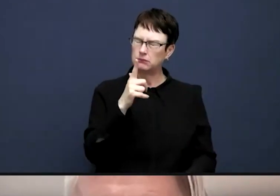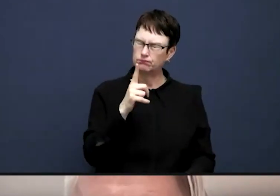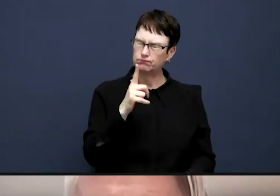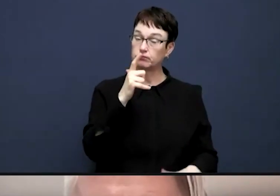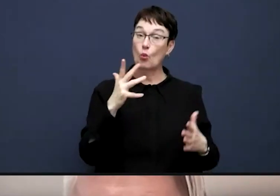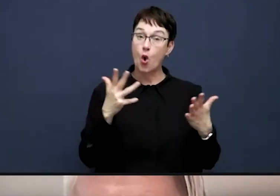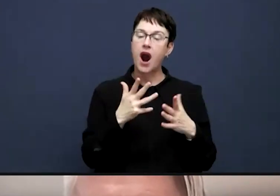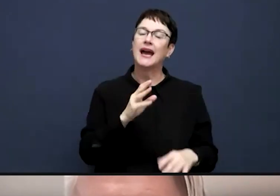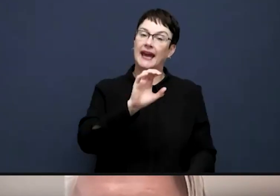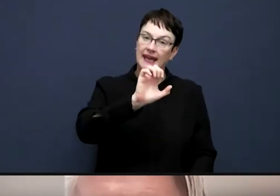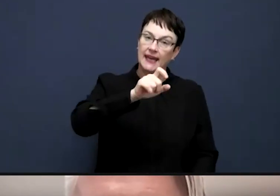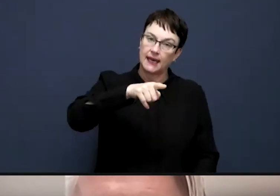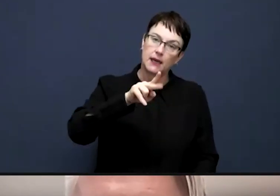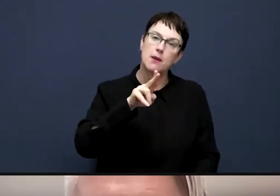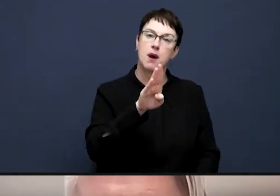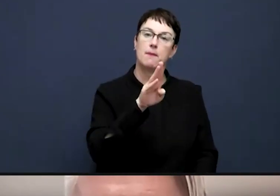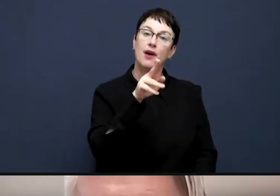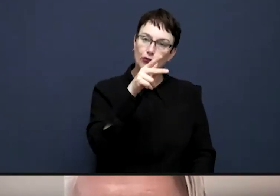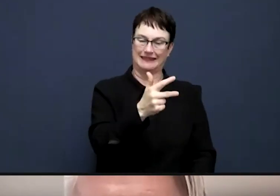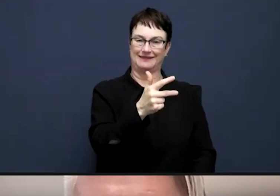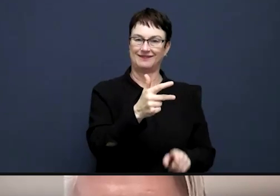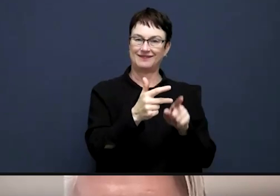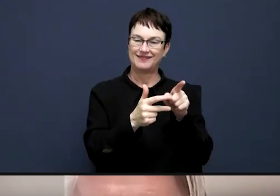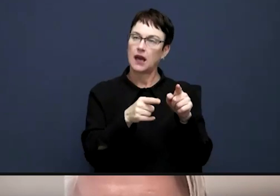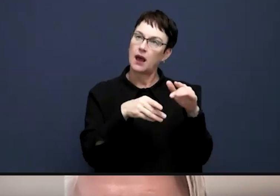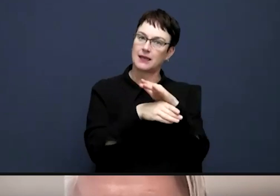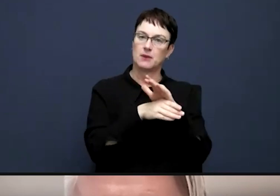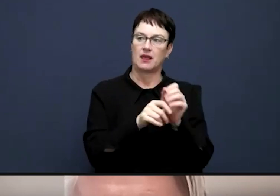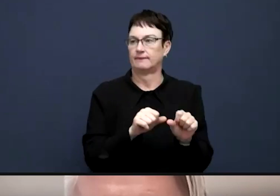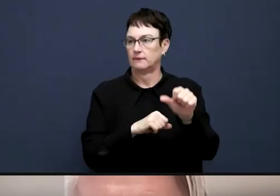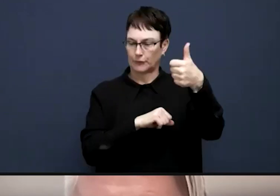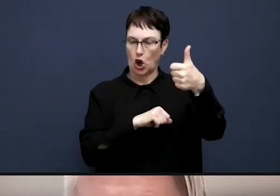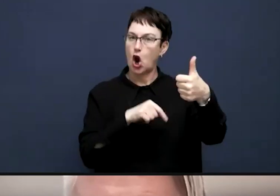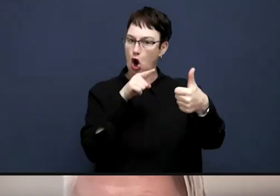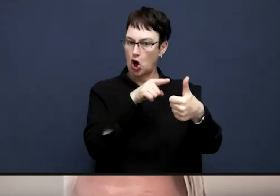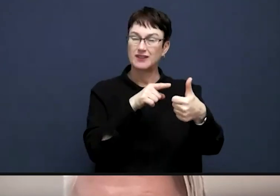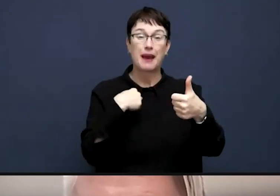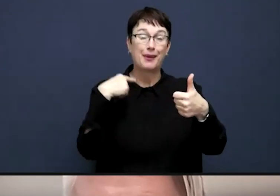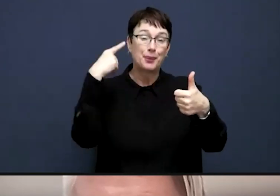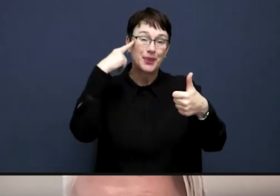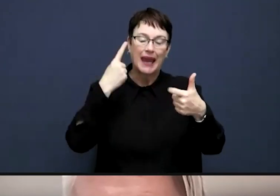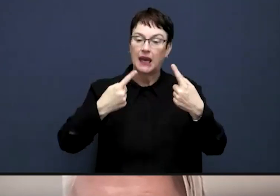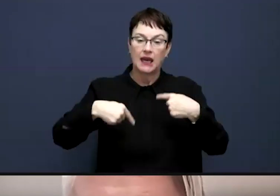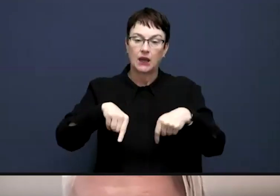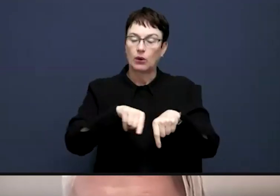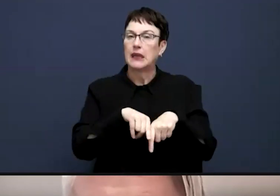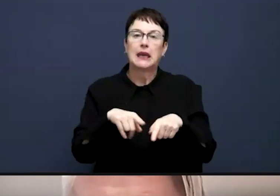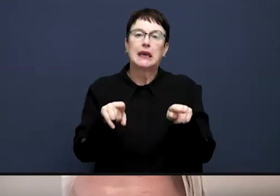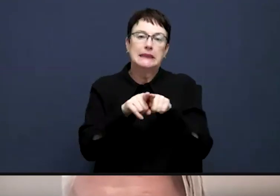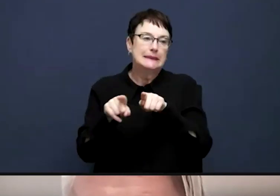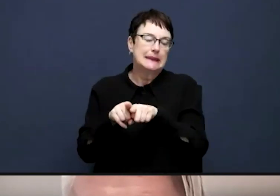born accessible per se. So I think we've just missed the bus on that, Alejandro. That's all I can see it. And I can see it with